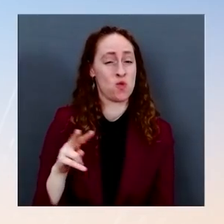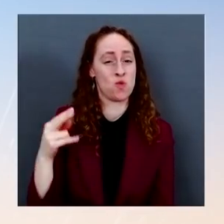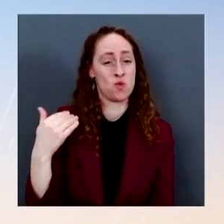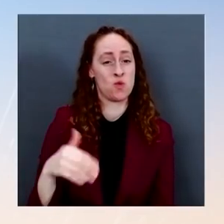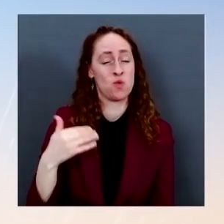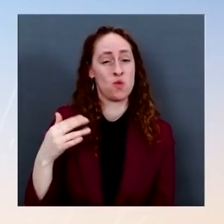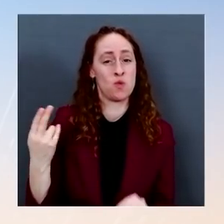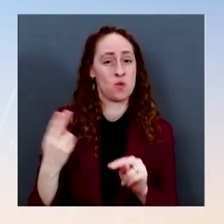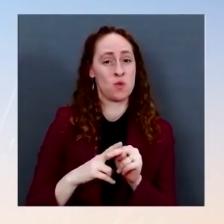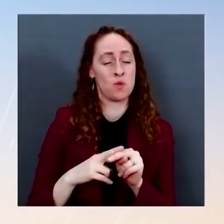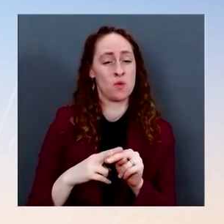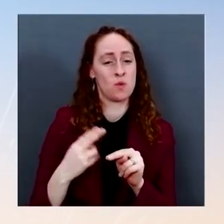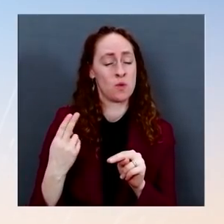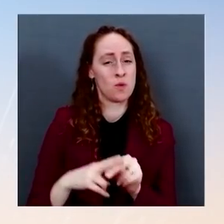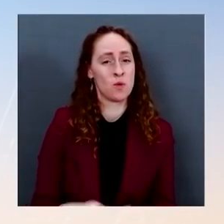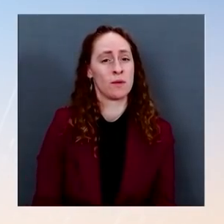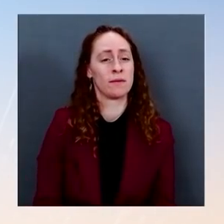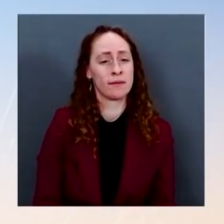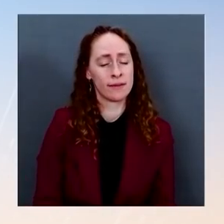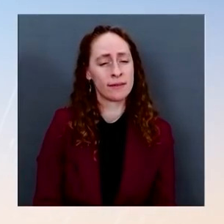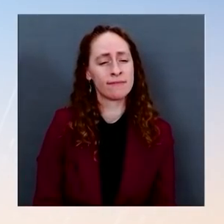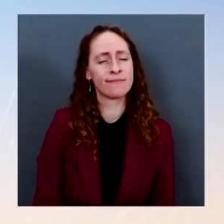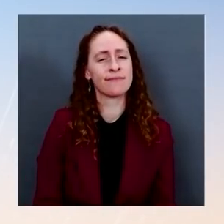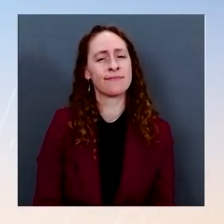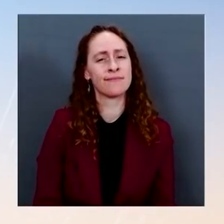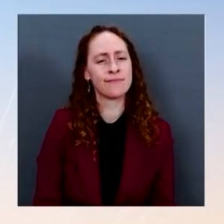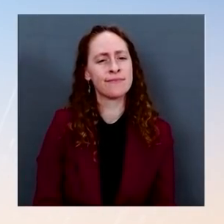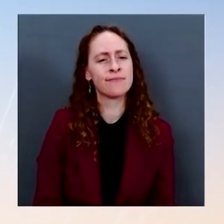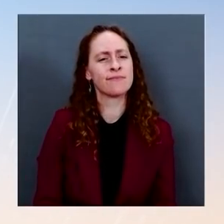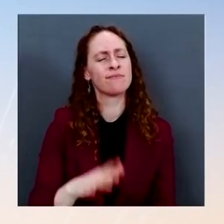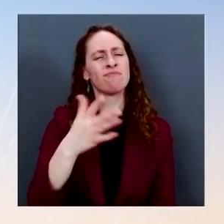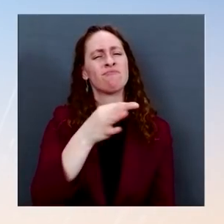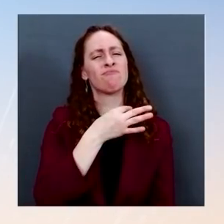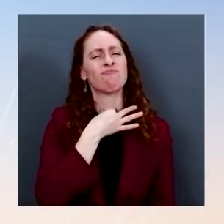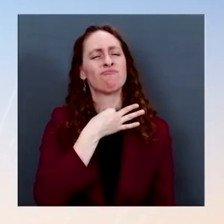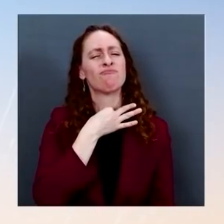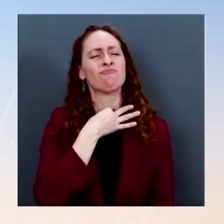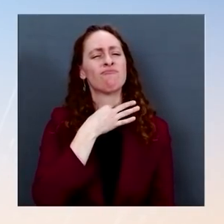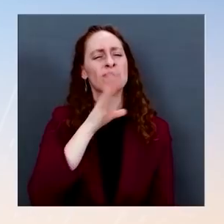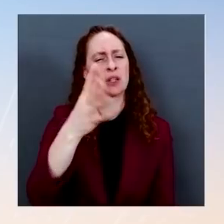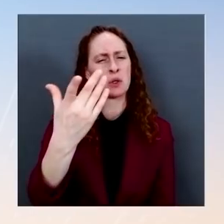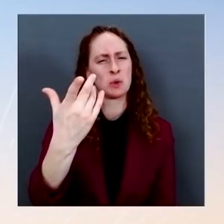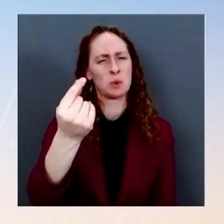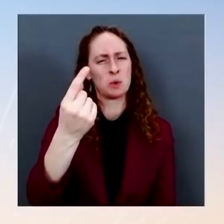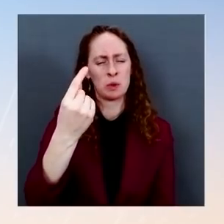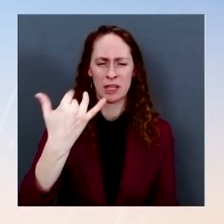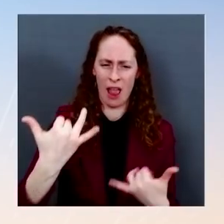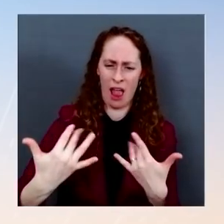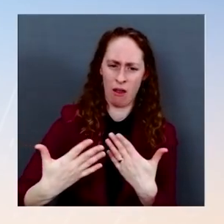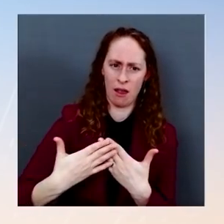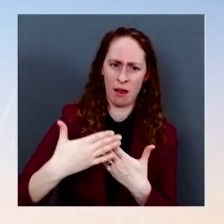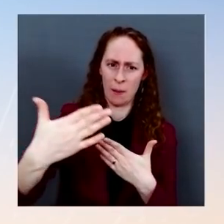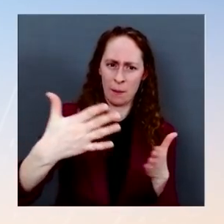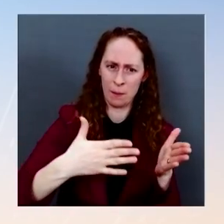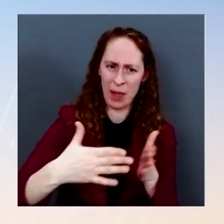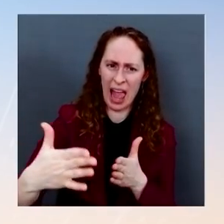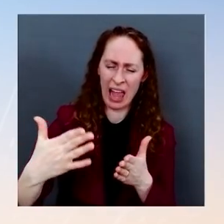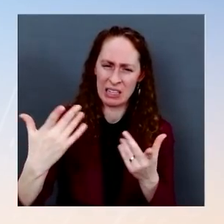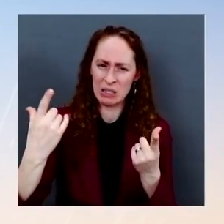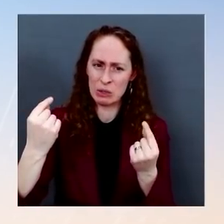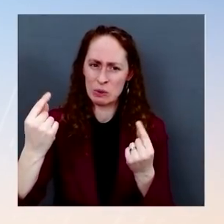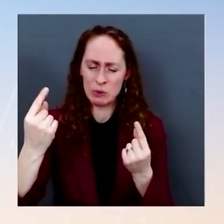and then more broadly, you know, how are we in a position nearly 2 years into the pandemic where we're still dealing